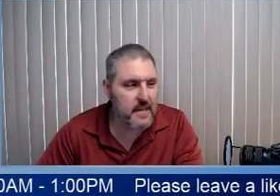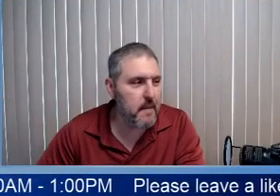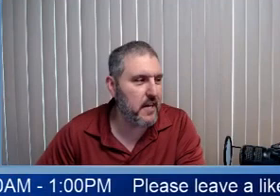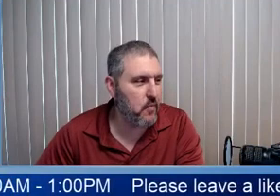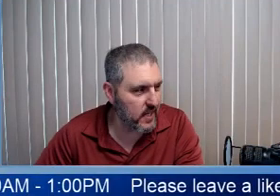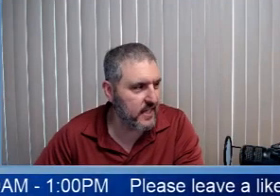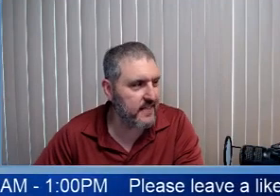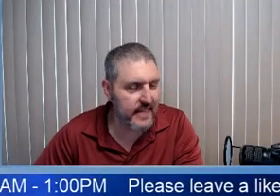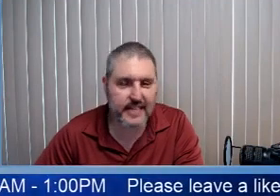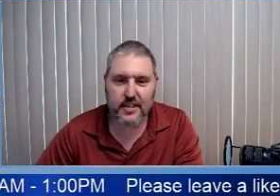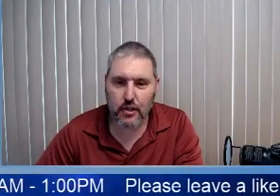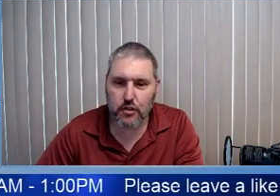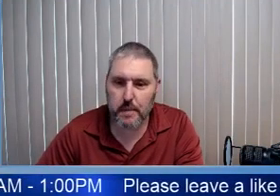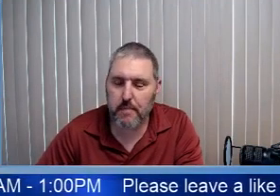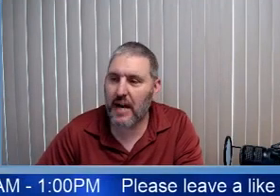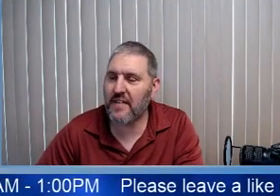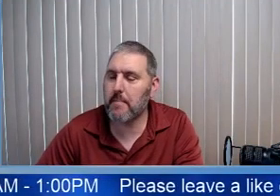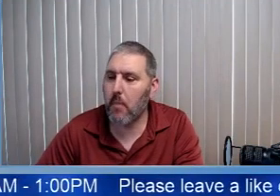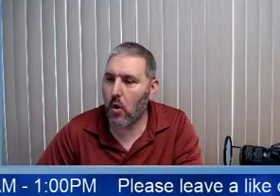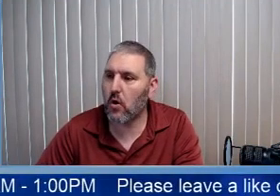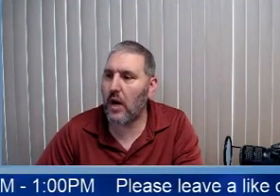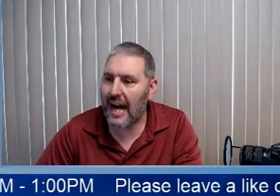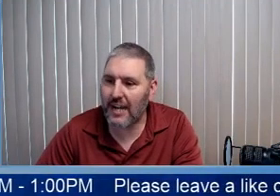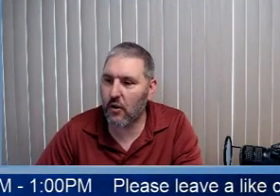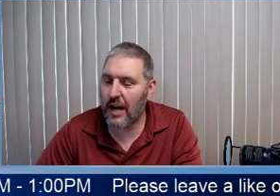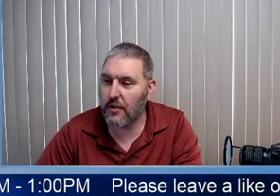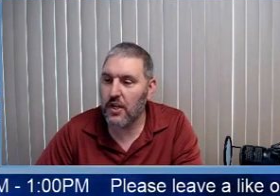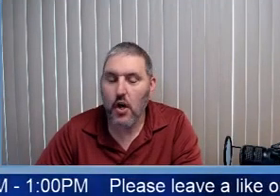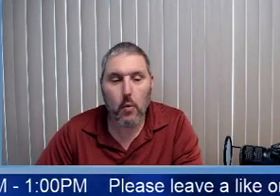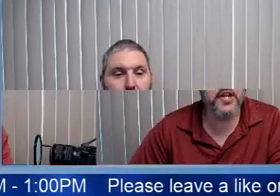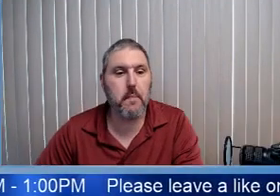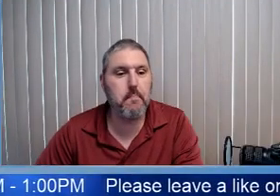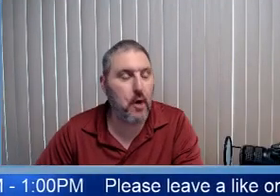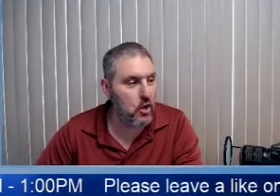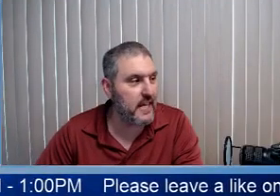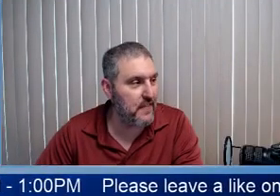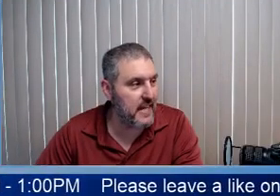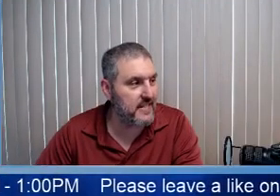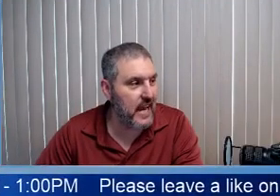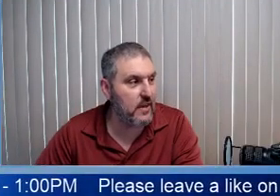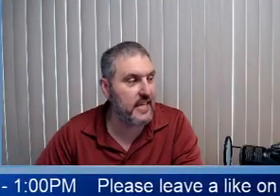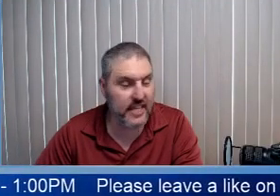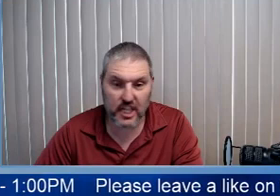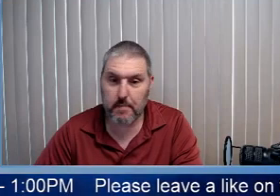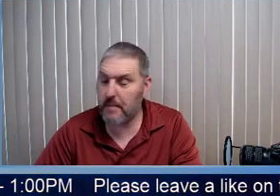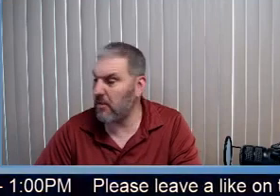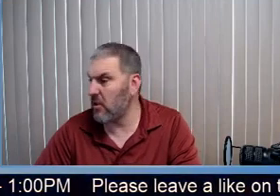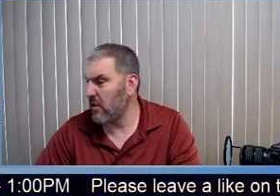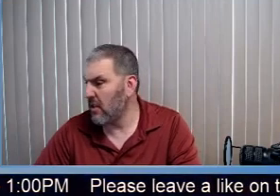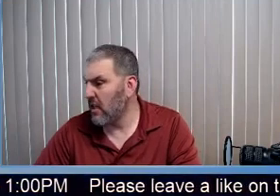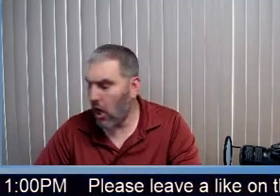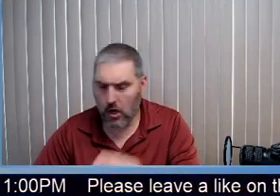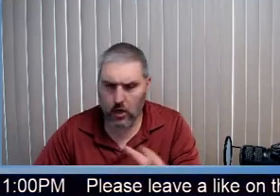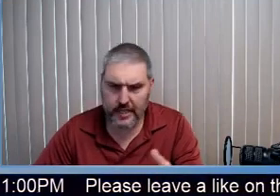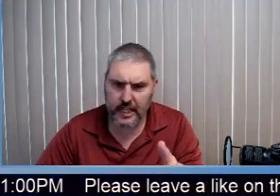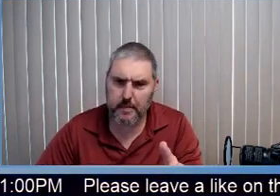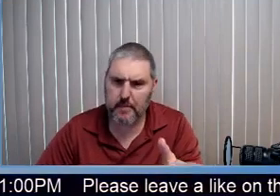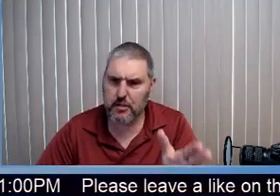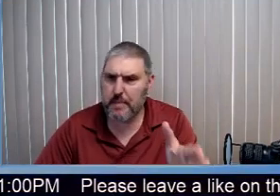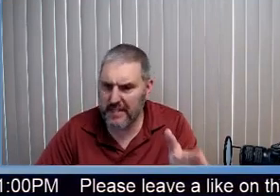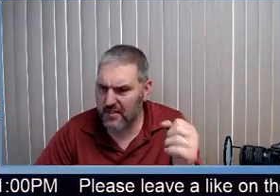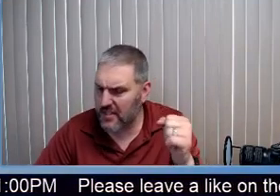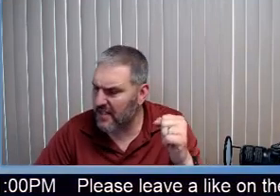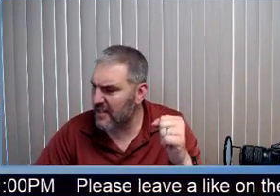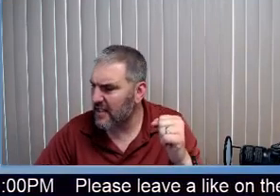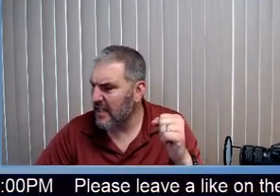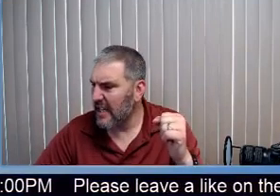Does anybody really think that those people have a moral high ground when they're burning things down and killing people, or killing